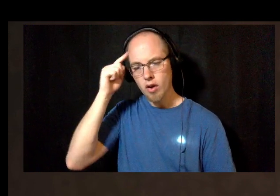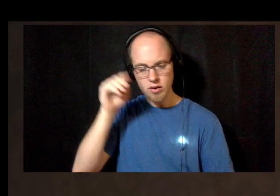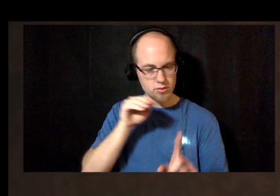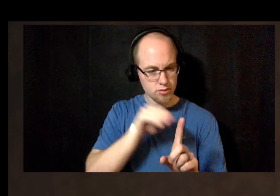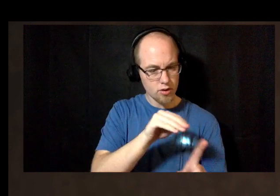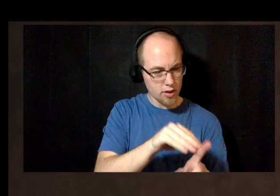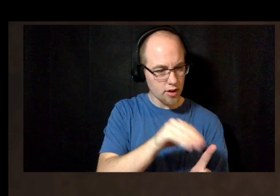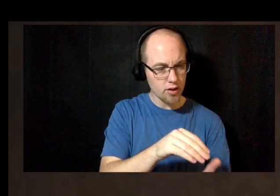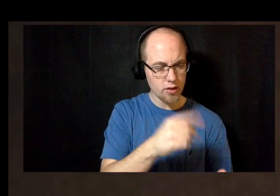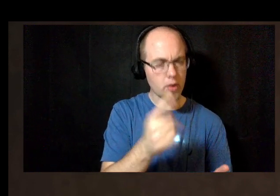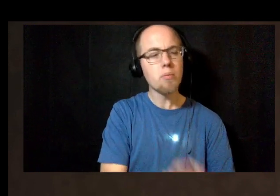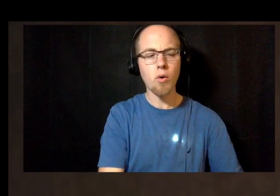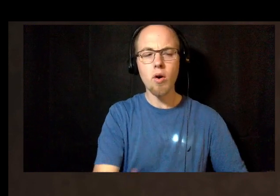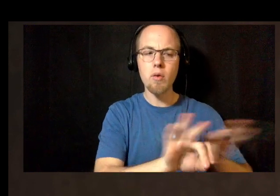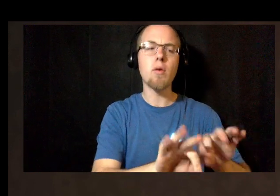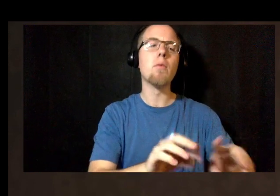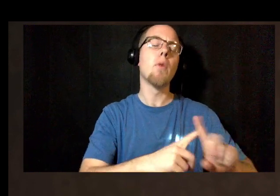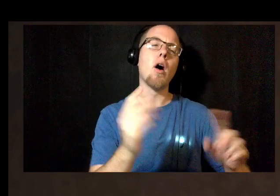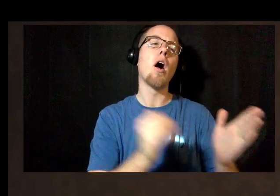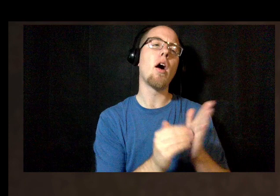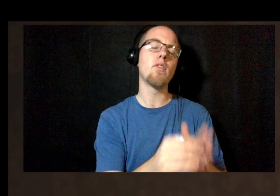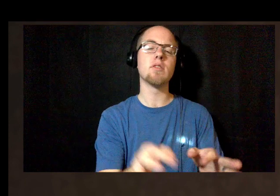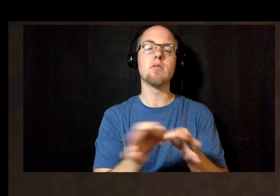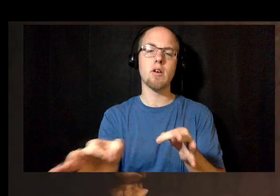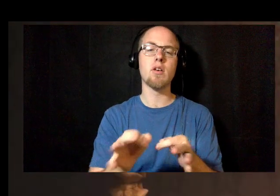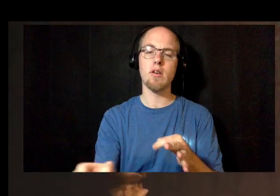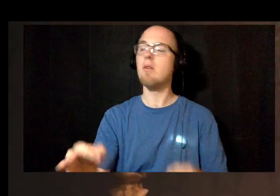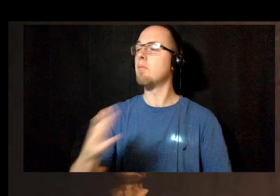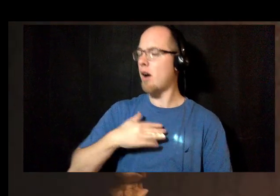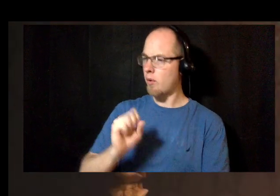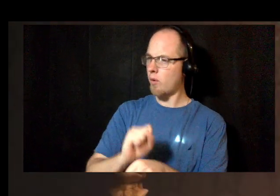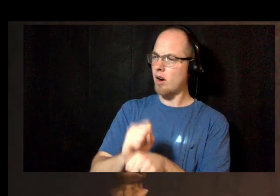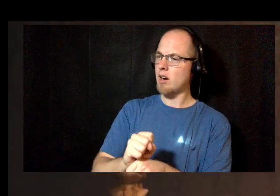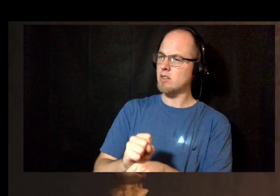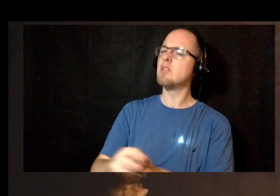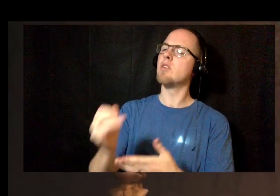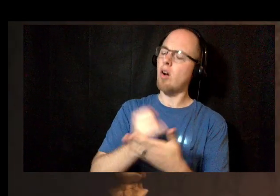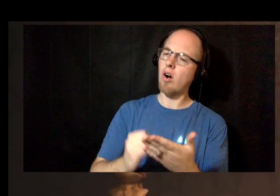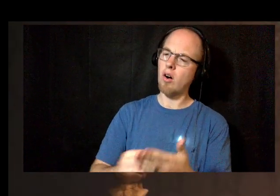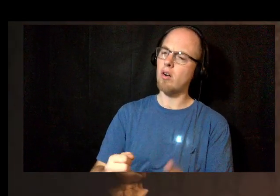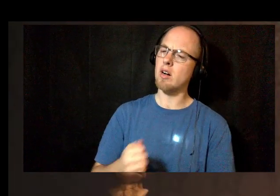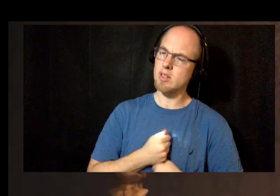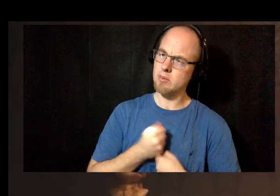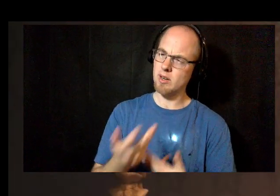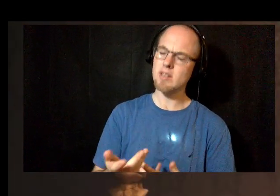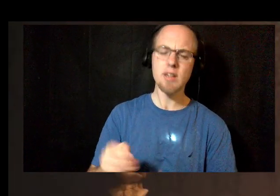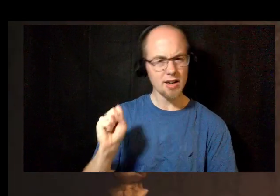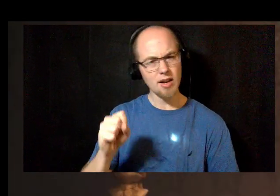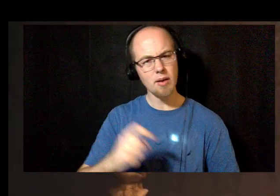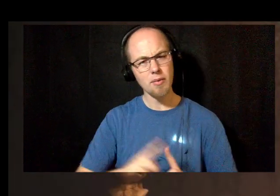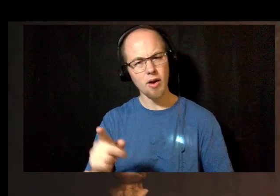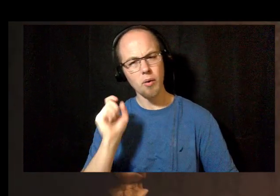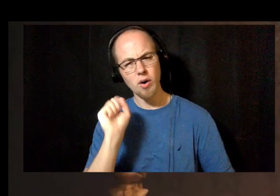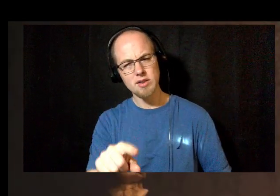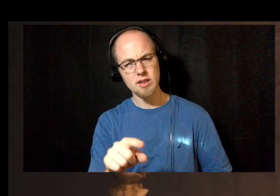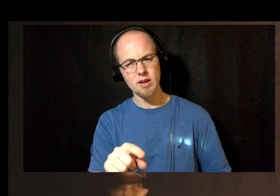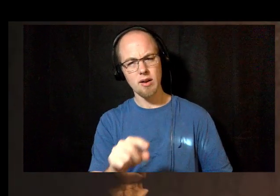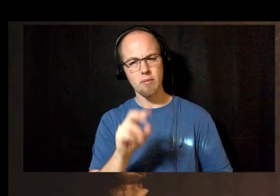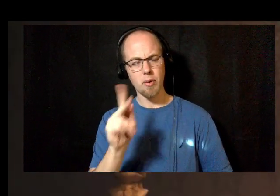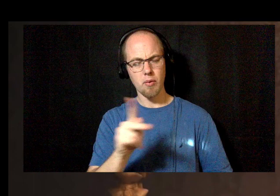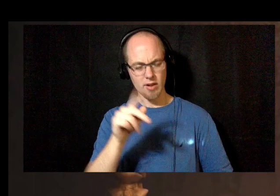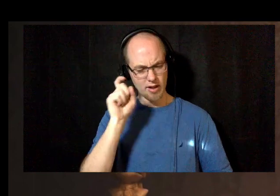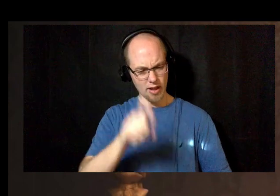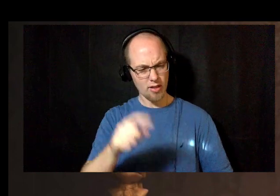to consider what I do artistic expression, but that sort of poses the question, do people really need their thoughts pushed